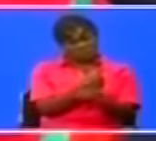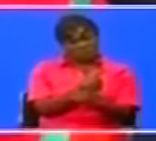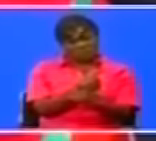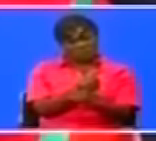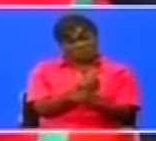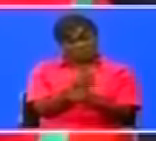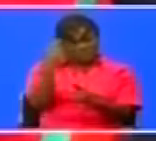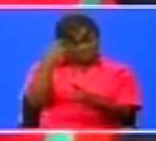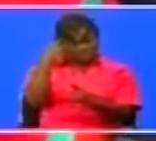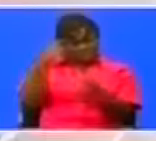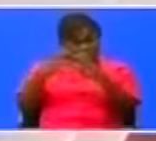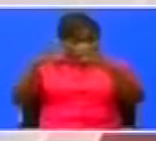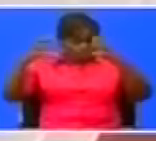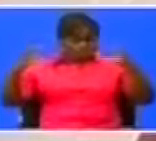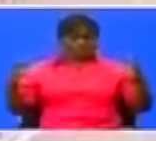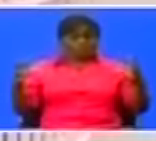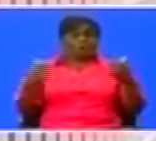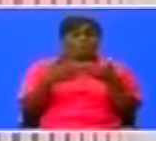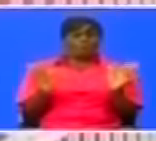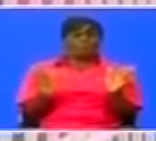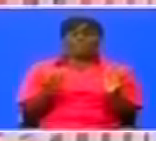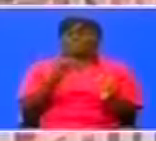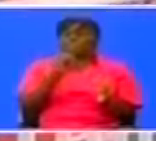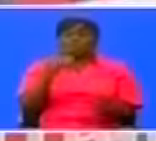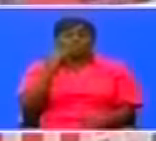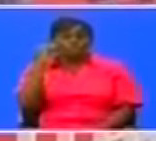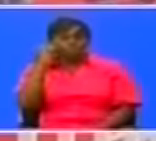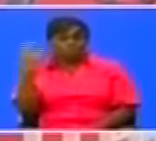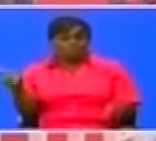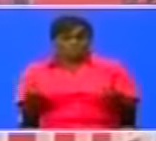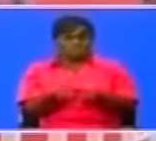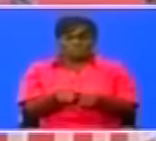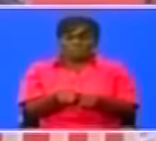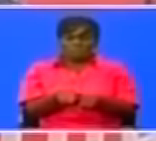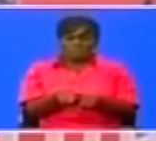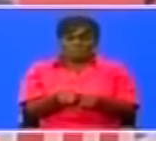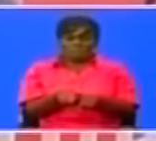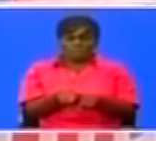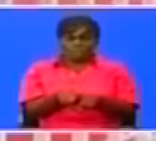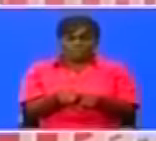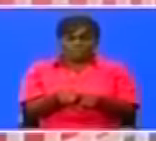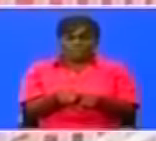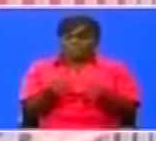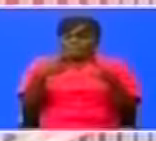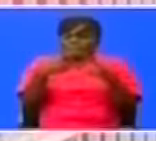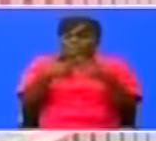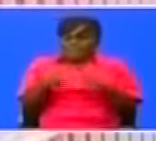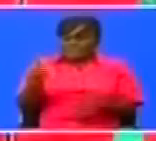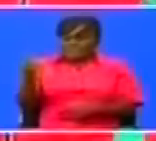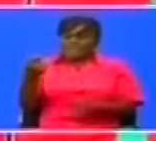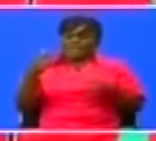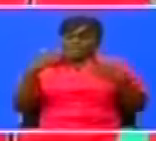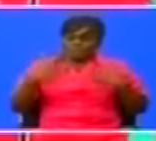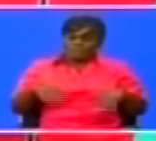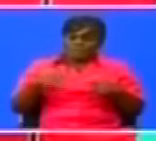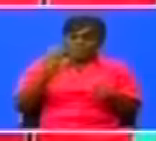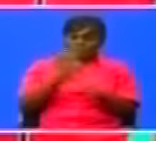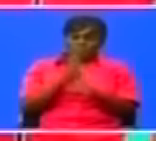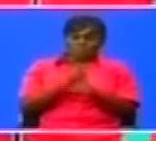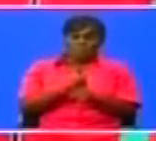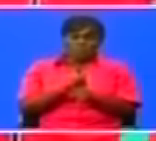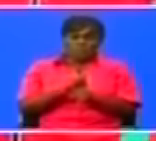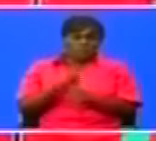akili yako ina open, sio kama mtu wako nyumbani, hajaitoka, tunajitolea. Ingawa Kenya wengi wenye wako nyumbani